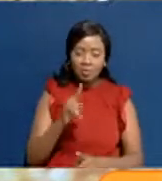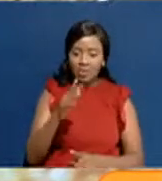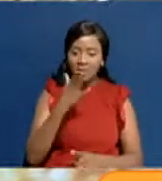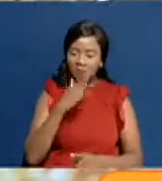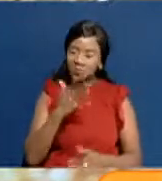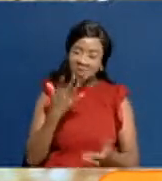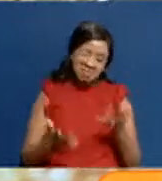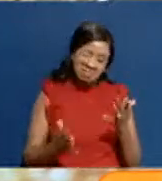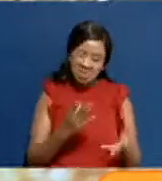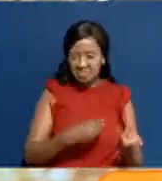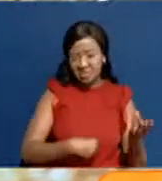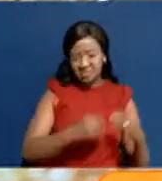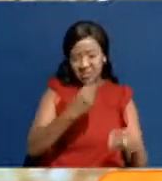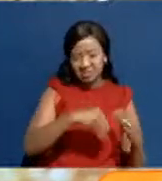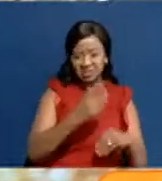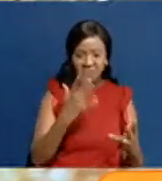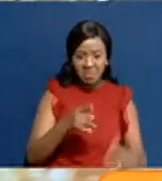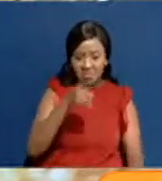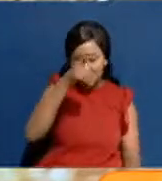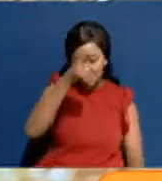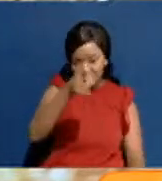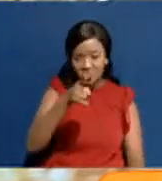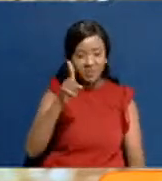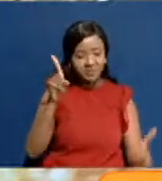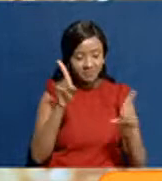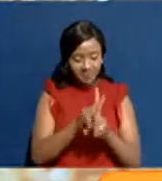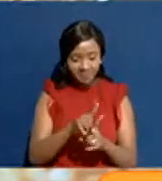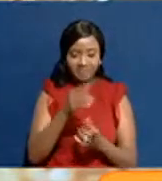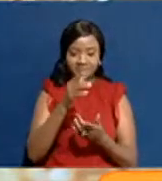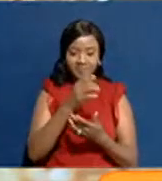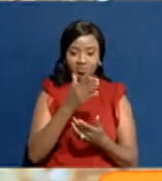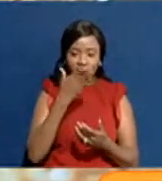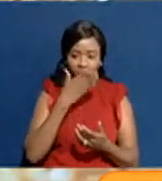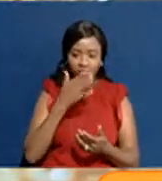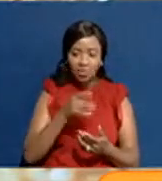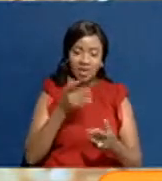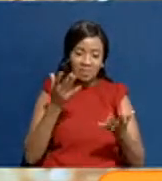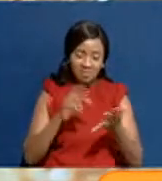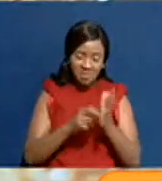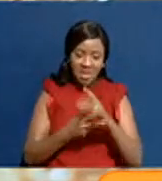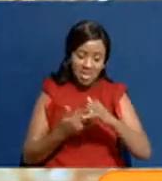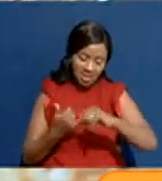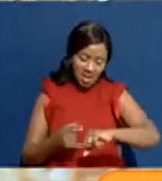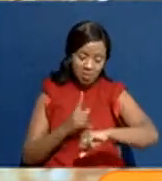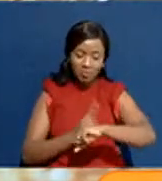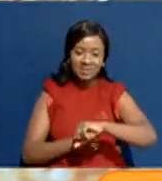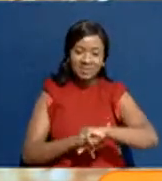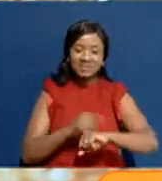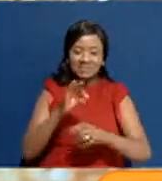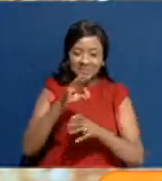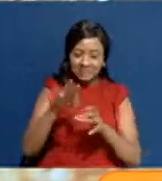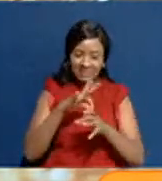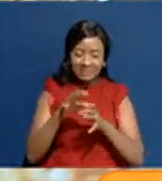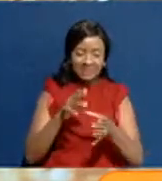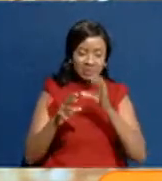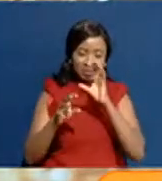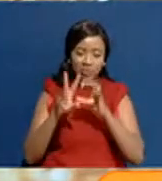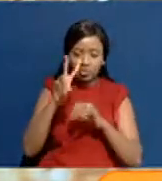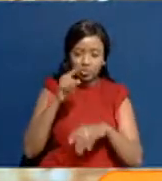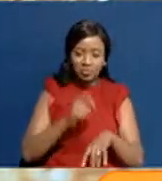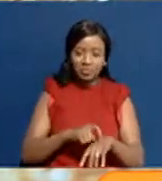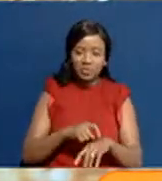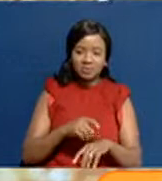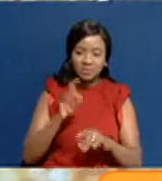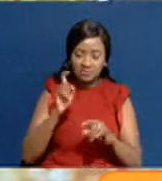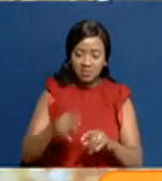sold, and it could be sugar that you are taking, particularly if you are a Luya, you have to have at least 2 cups tonight before you go to bed.